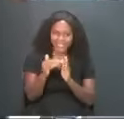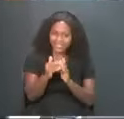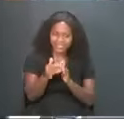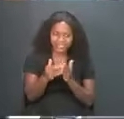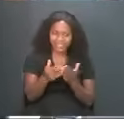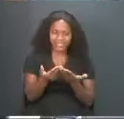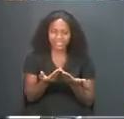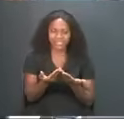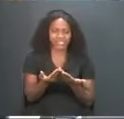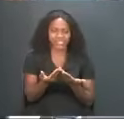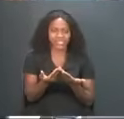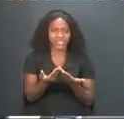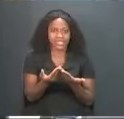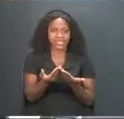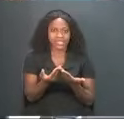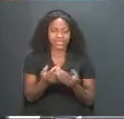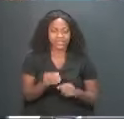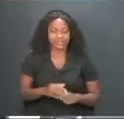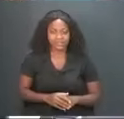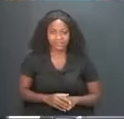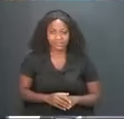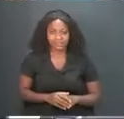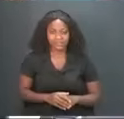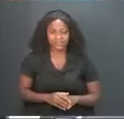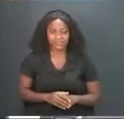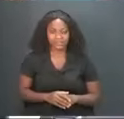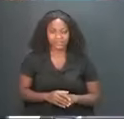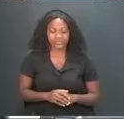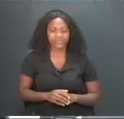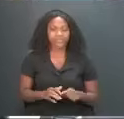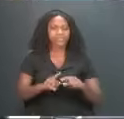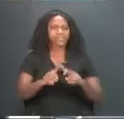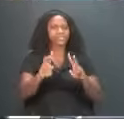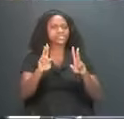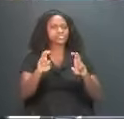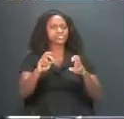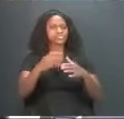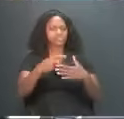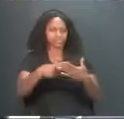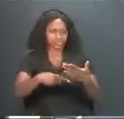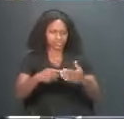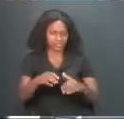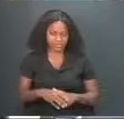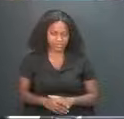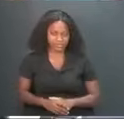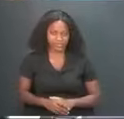don't easily run away. Mr. Speaker, the issue is that